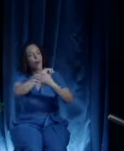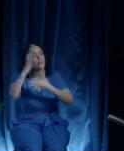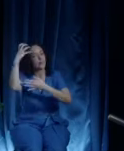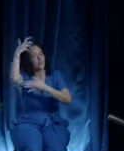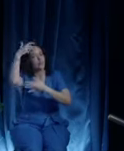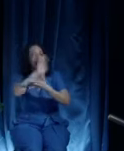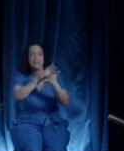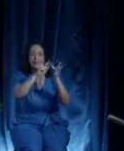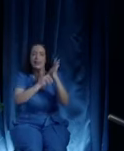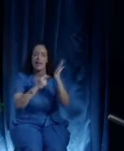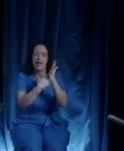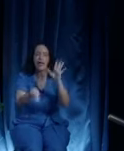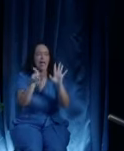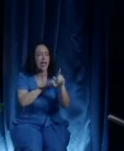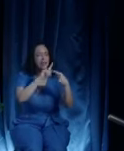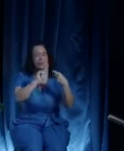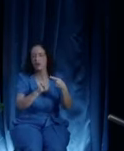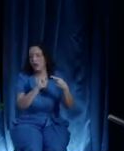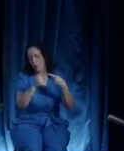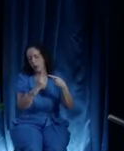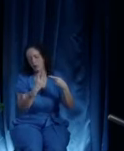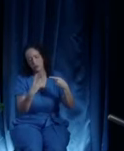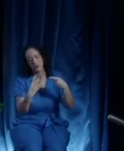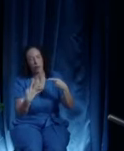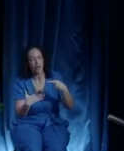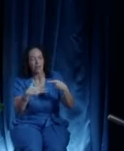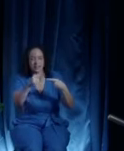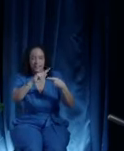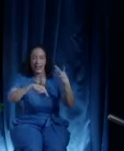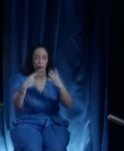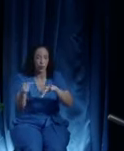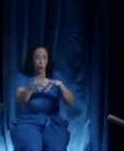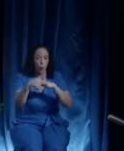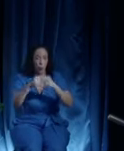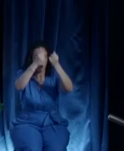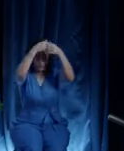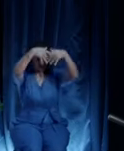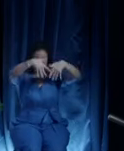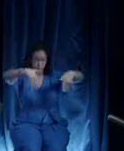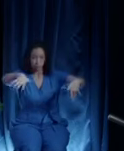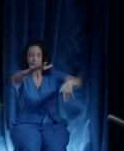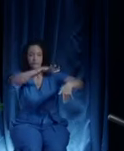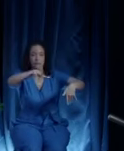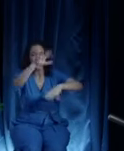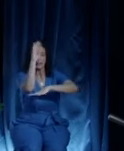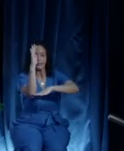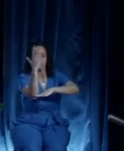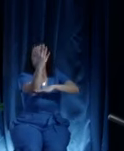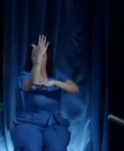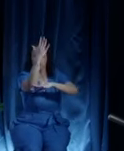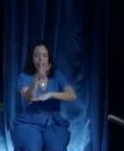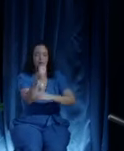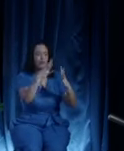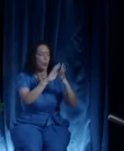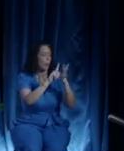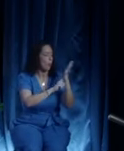Dick the Bad, Harry's Twain and Ned the Lad, Mary, Bessie, James, Evain, Charlie, James again, William and Mary, Anna,